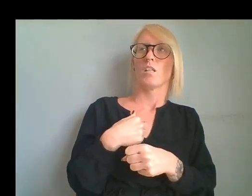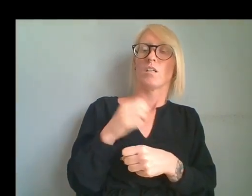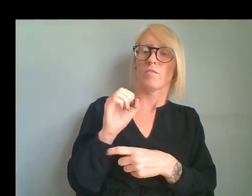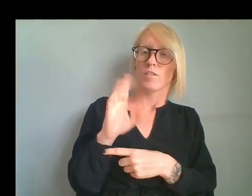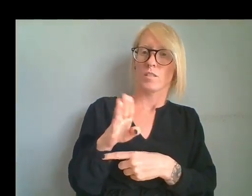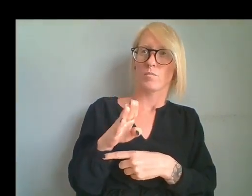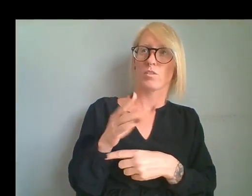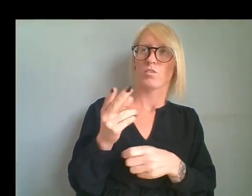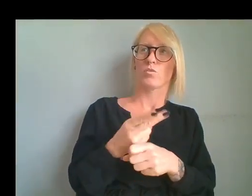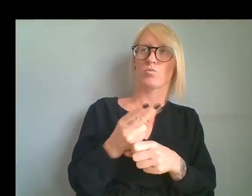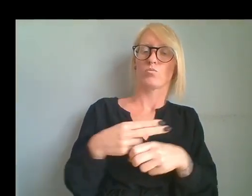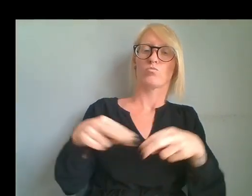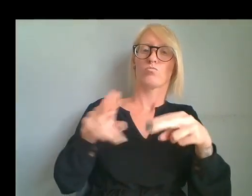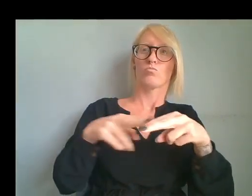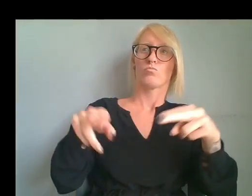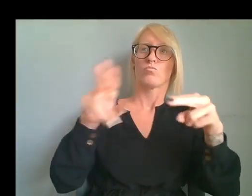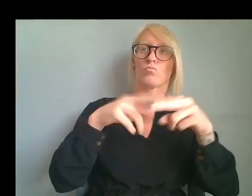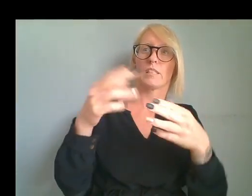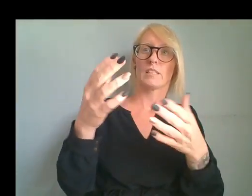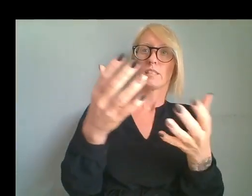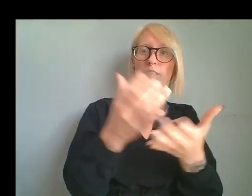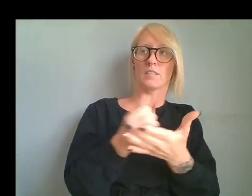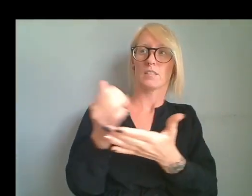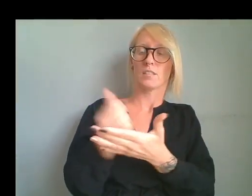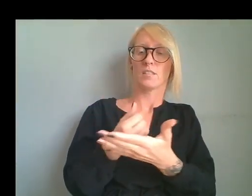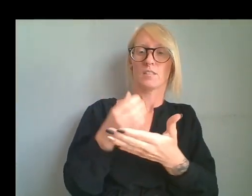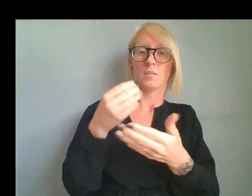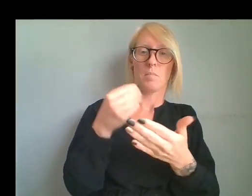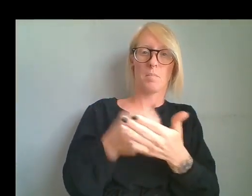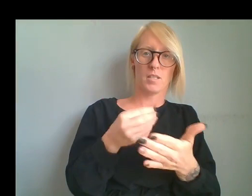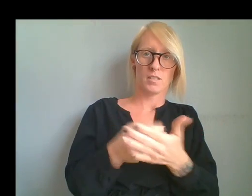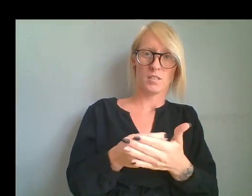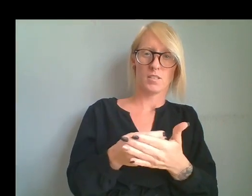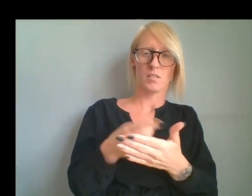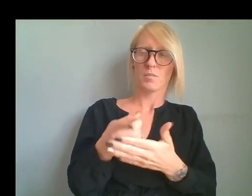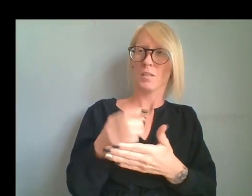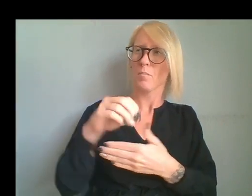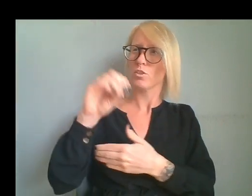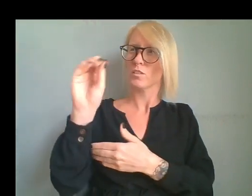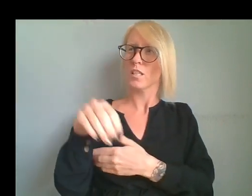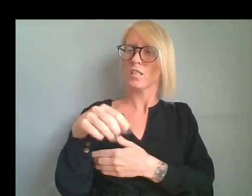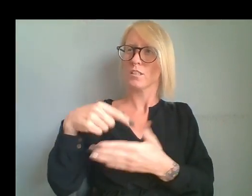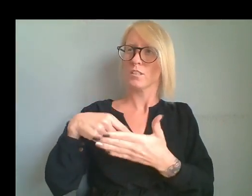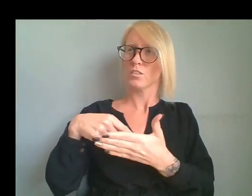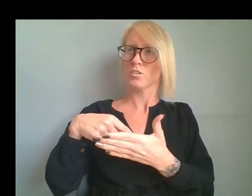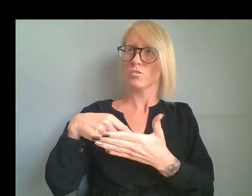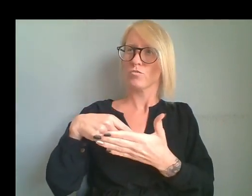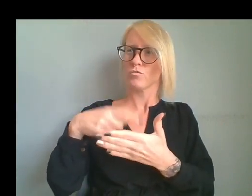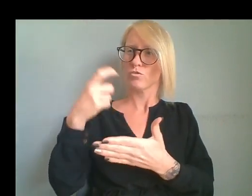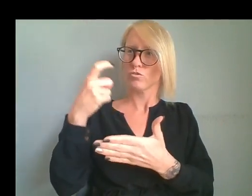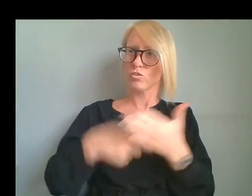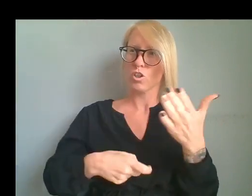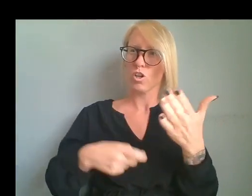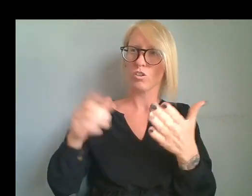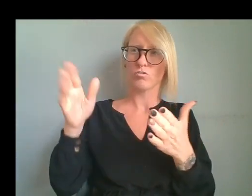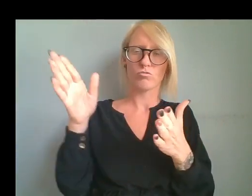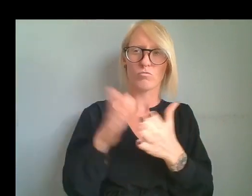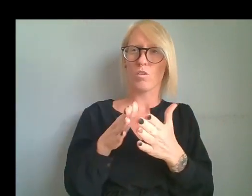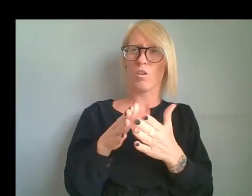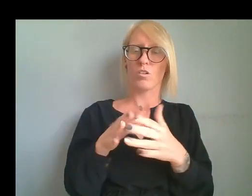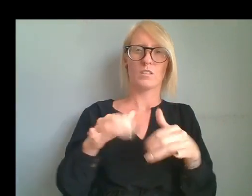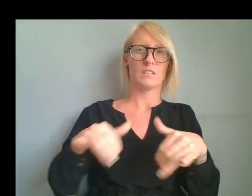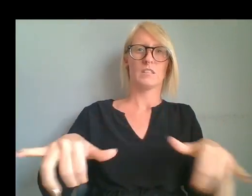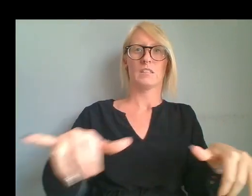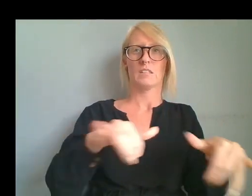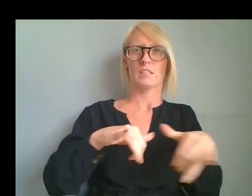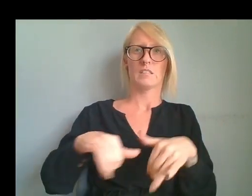And I don't remember do you remember what percentage of the fee that they take? I'm not, it's pretty small, it's standard, it's